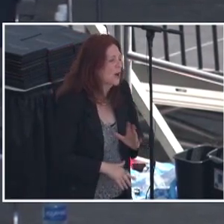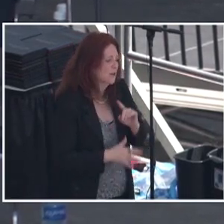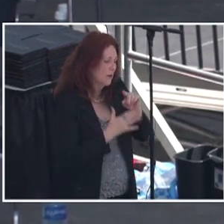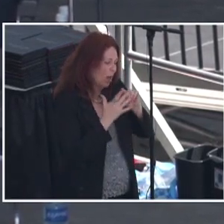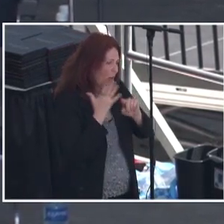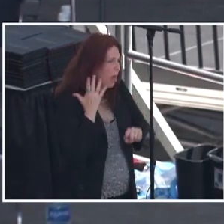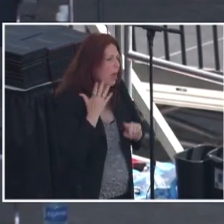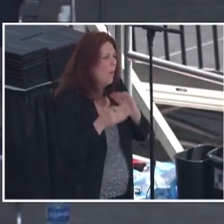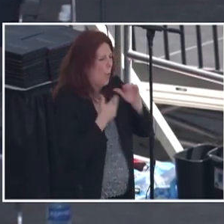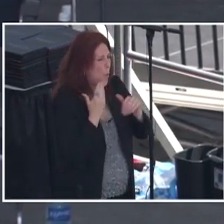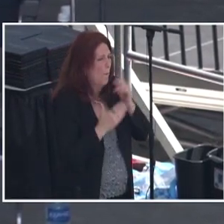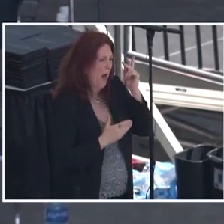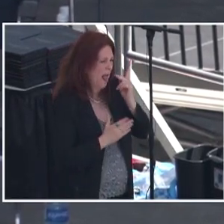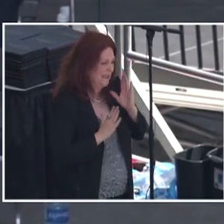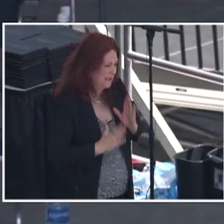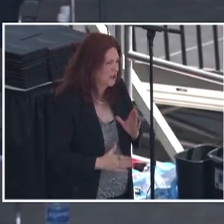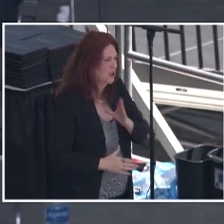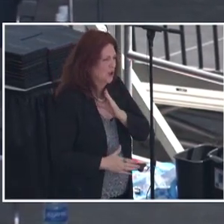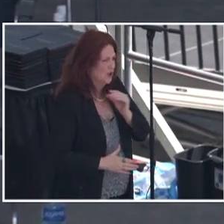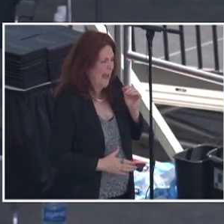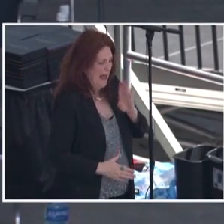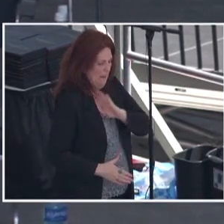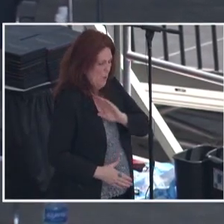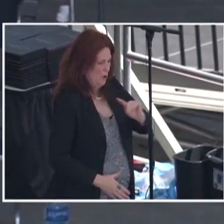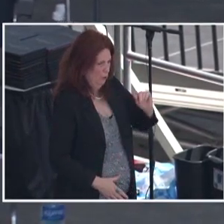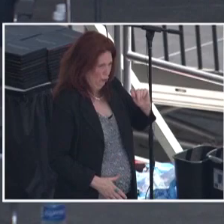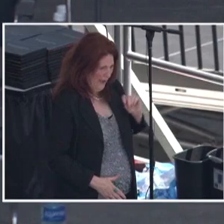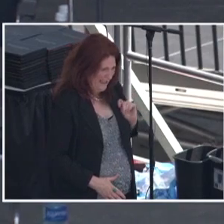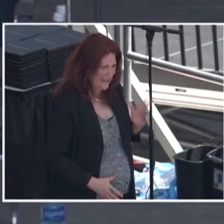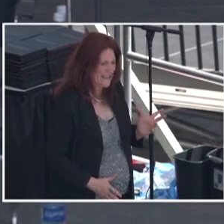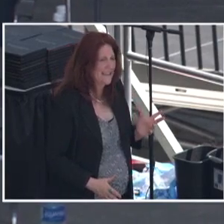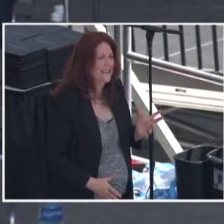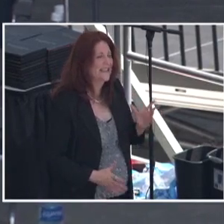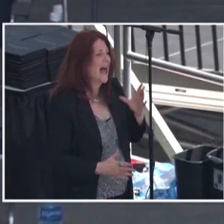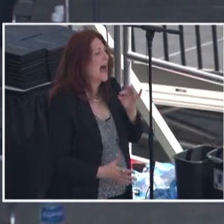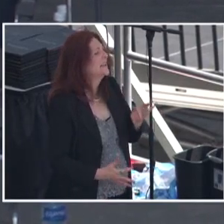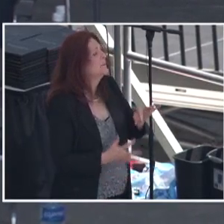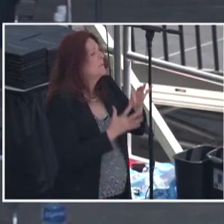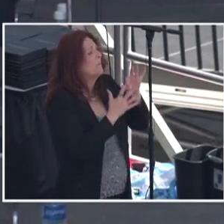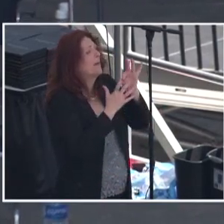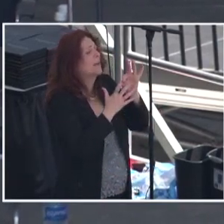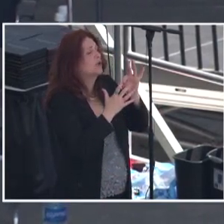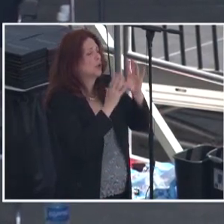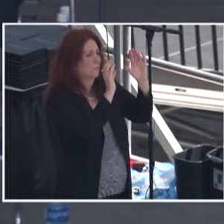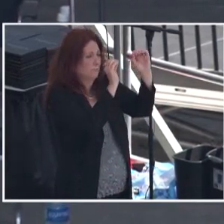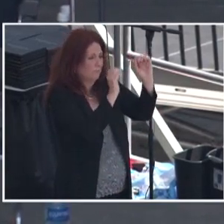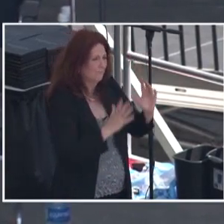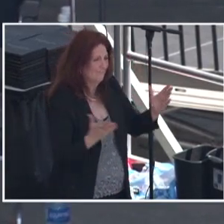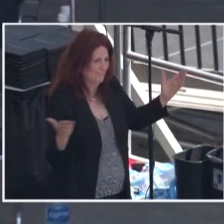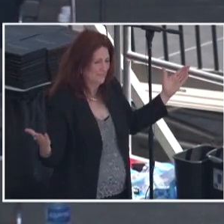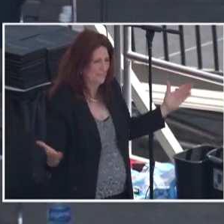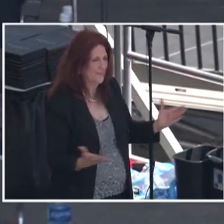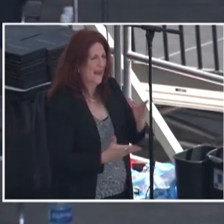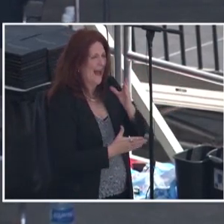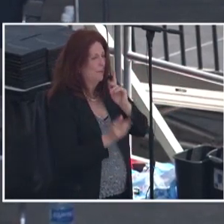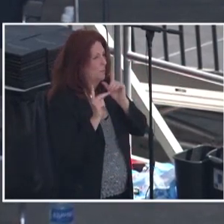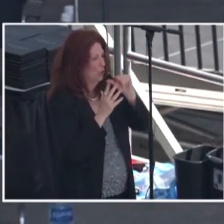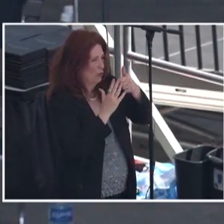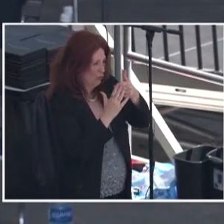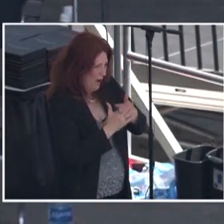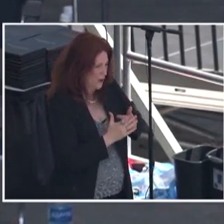Voss, and Freeholder Amoroso, distinguished faculty, graduates, alumni, and